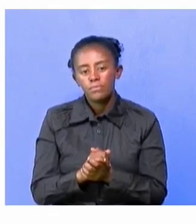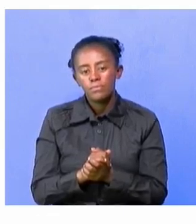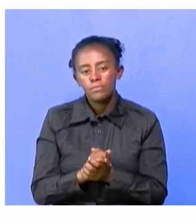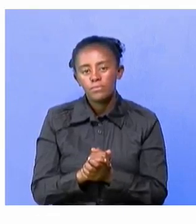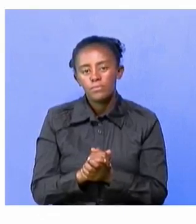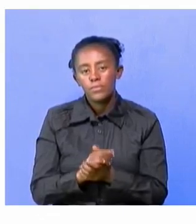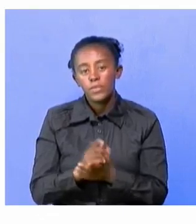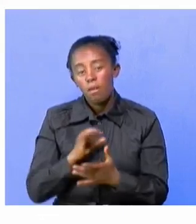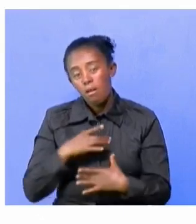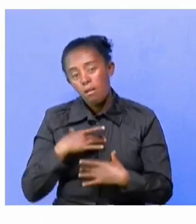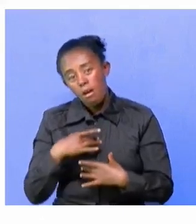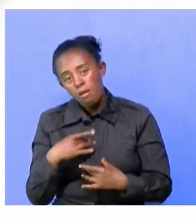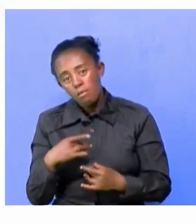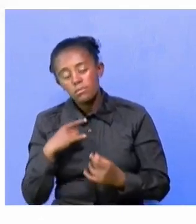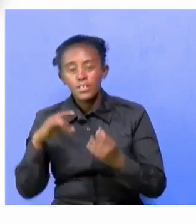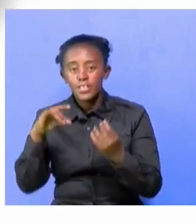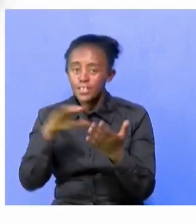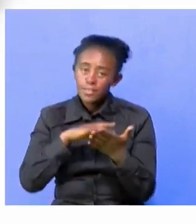studying